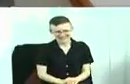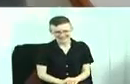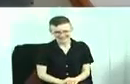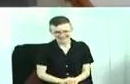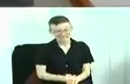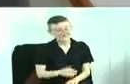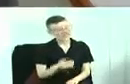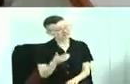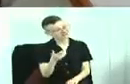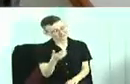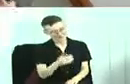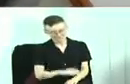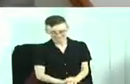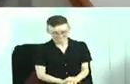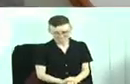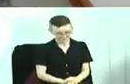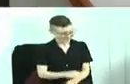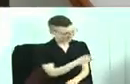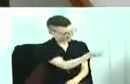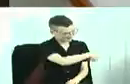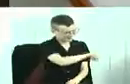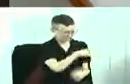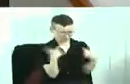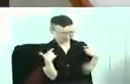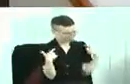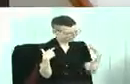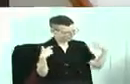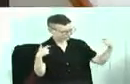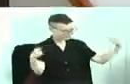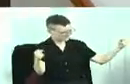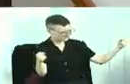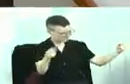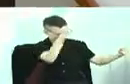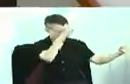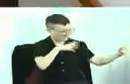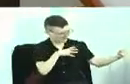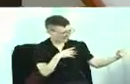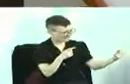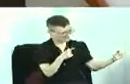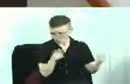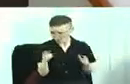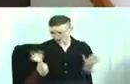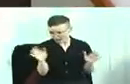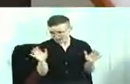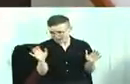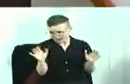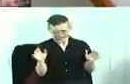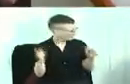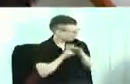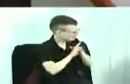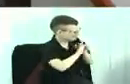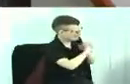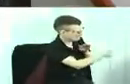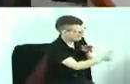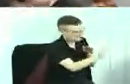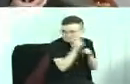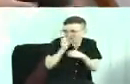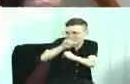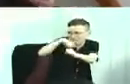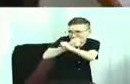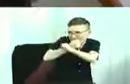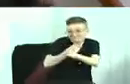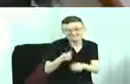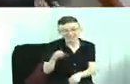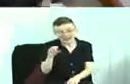And so it's like these big, buff, bold disciples go and run away and hide in the upper room. And it's frail little